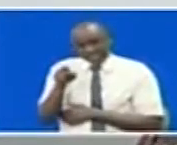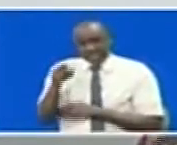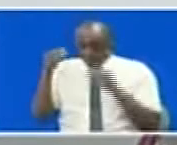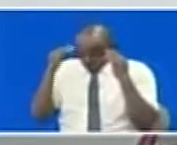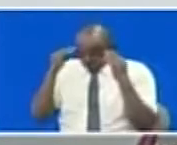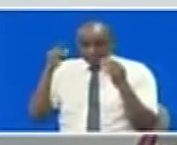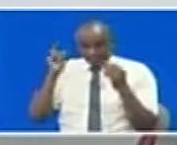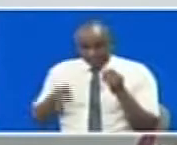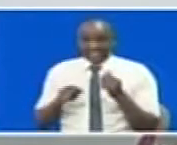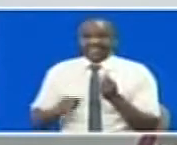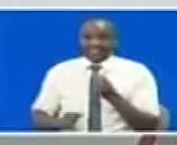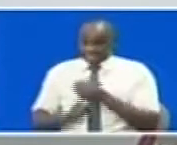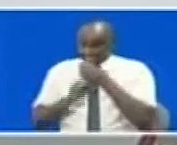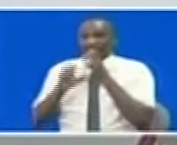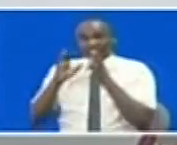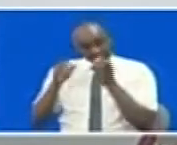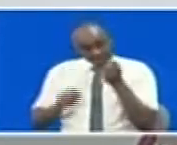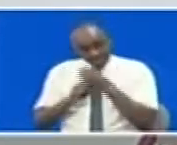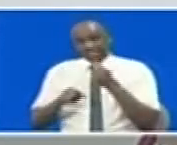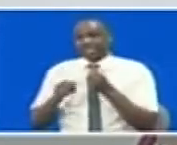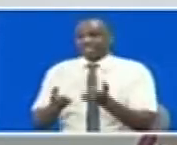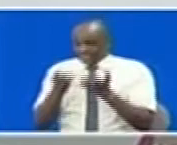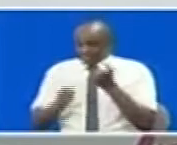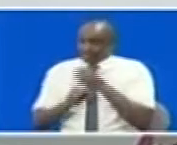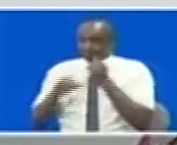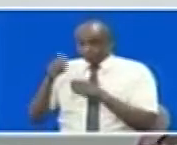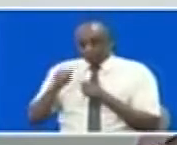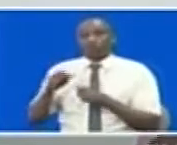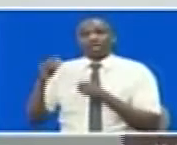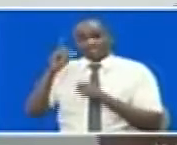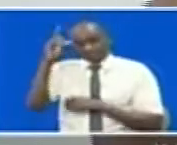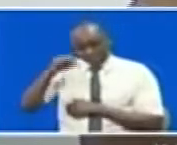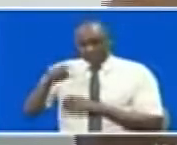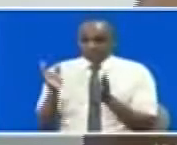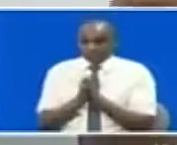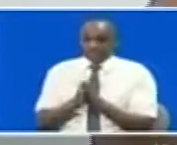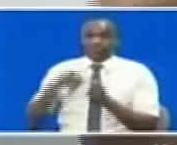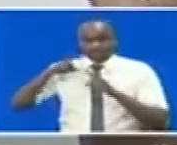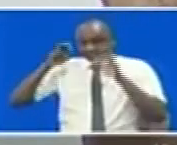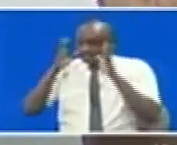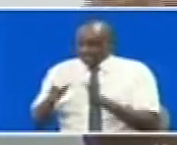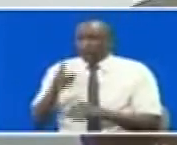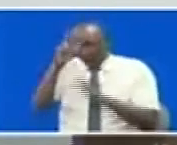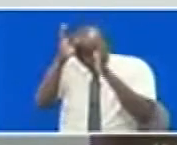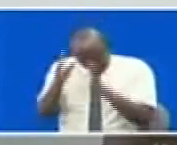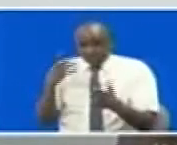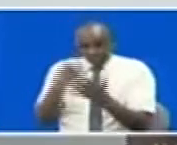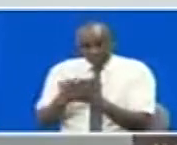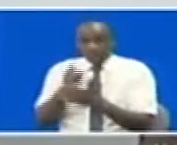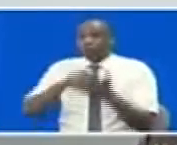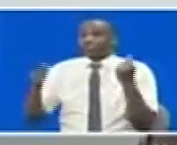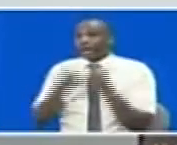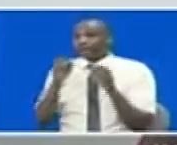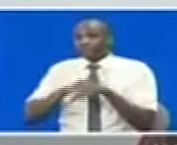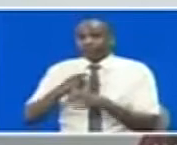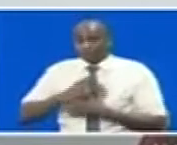the support from the DPP's office and from the investigators to be able to just put one person away. Yeah. Look at what happened when